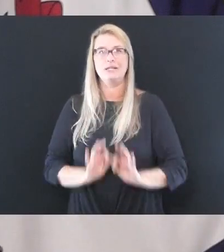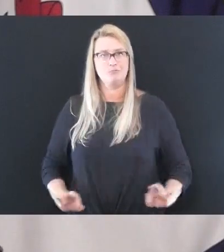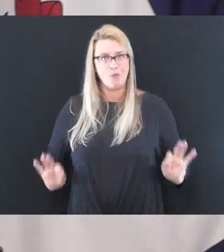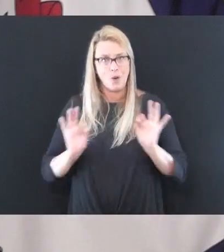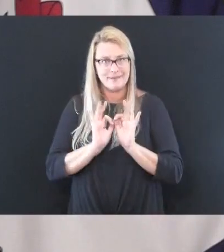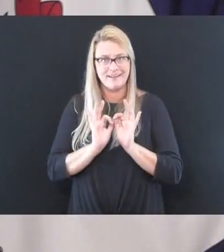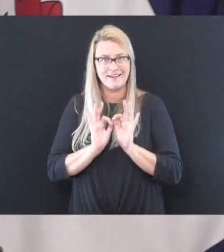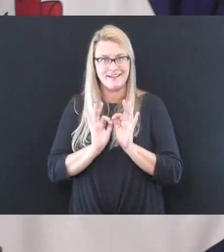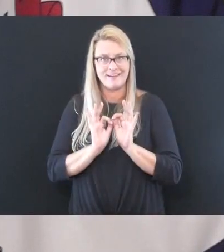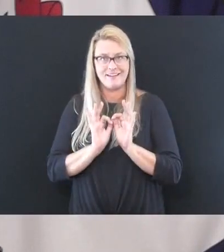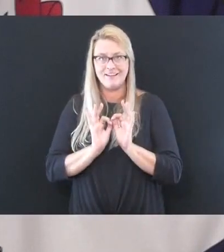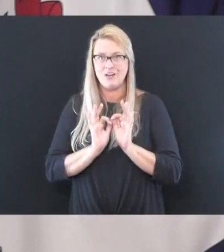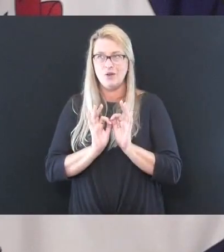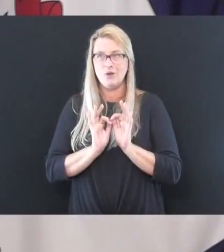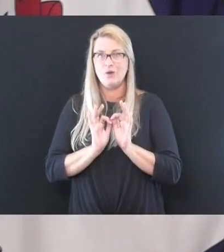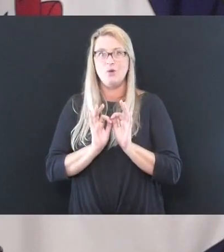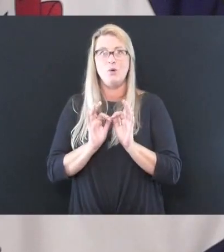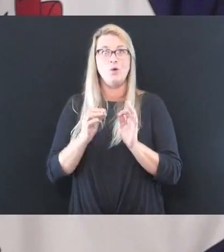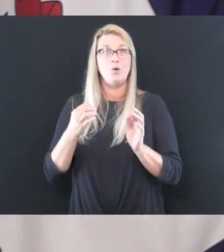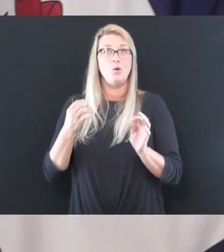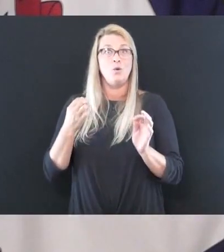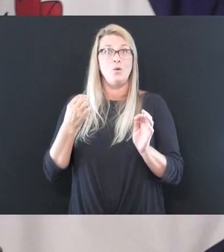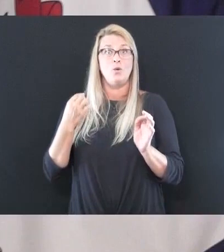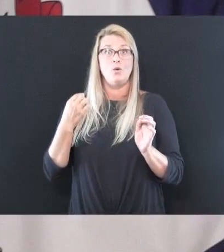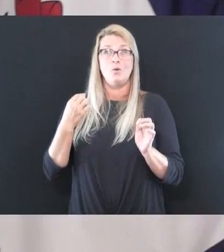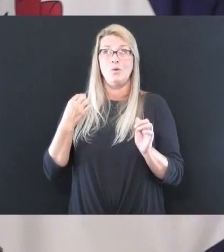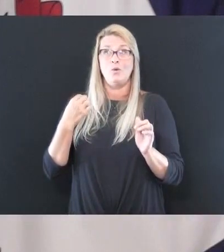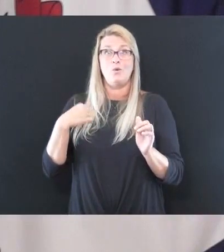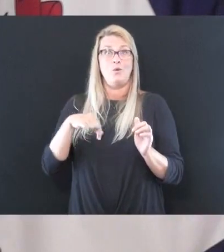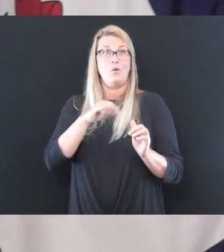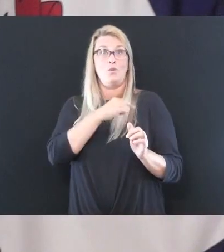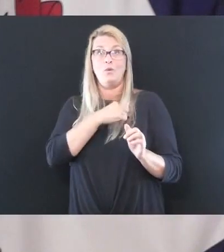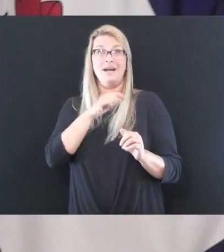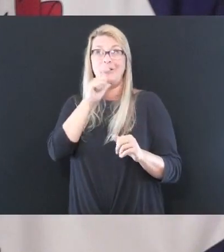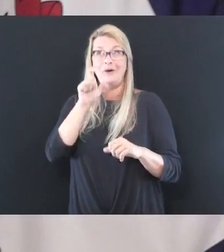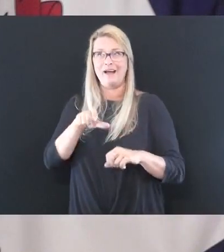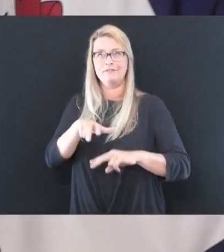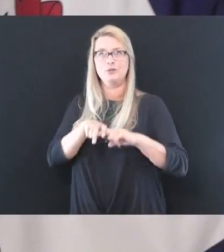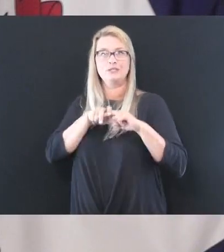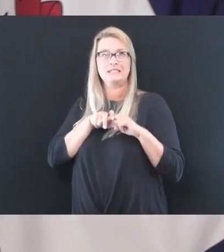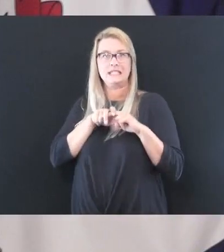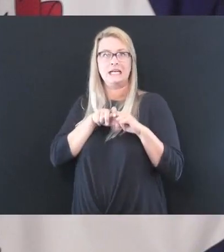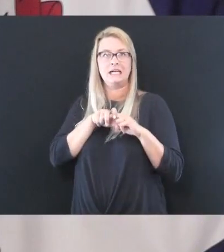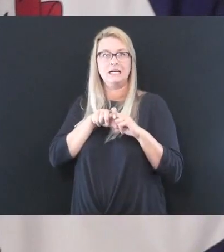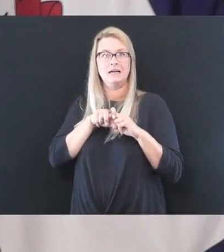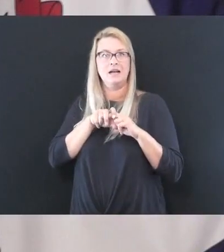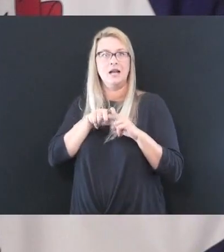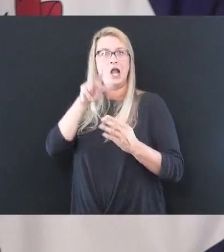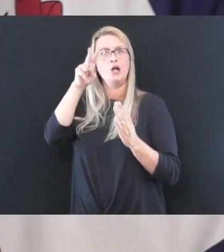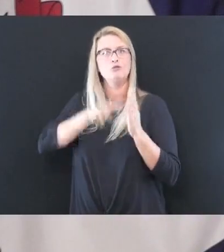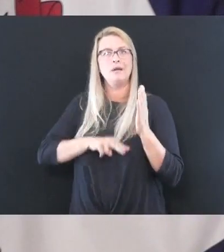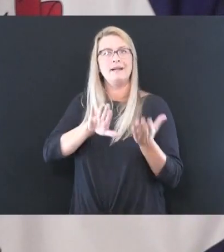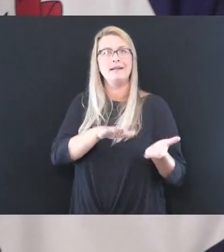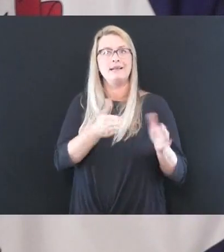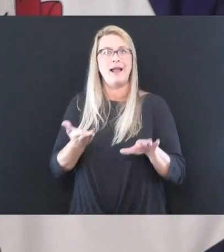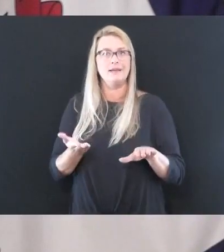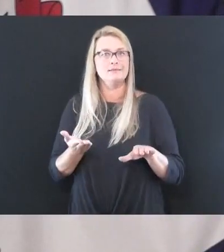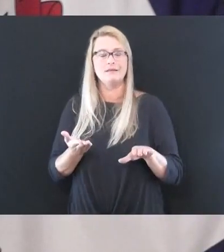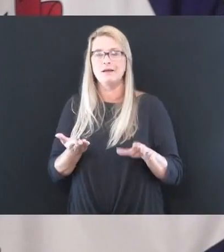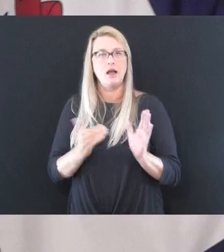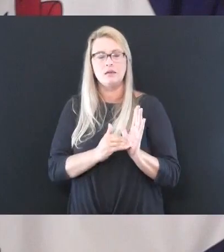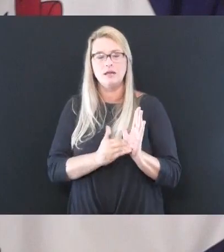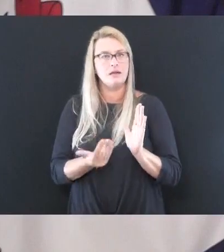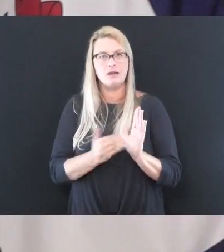in doing so, what happens is then Jim Justice doesn't have to sit here and read about 15 people dying. So